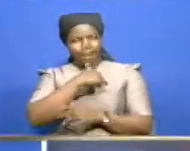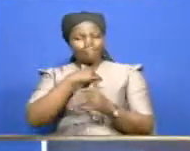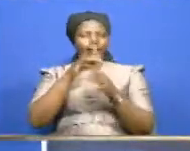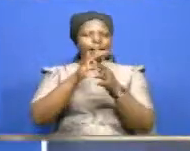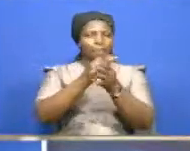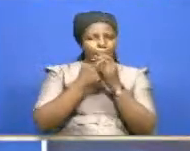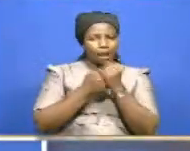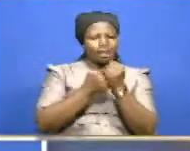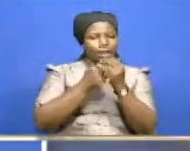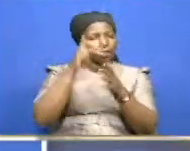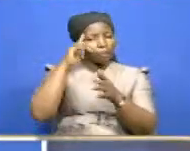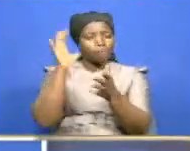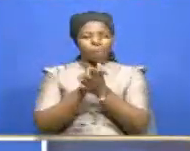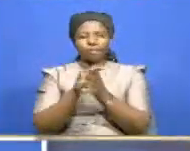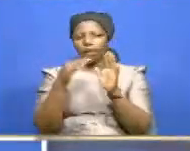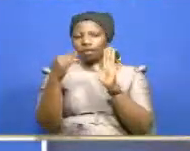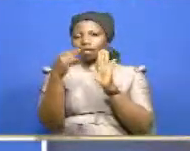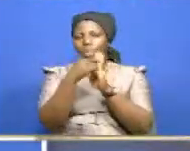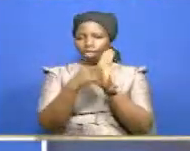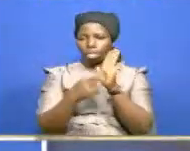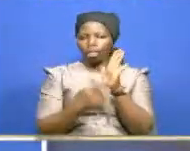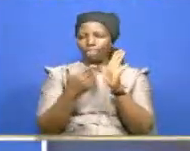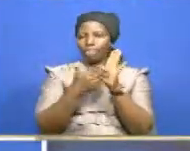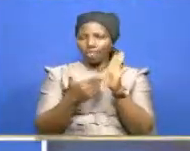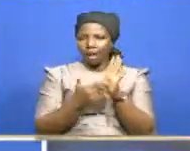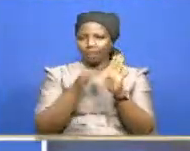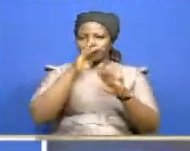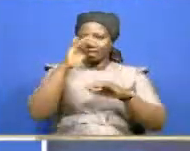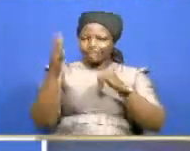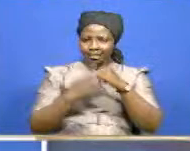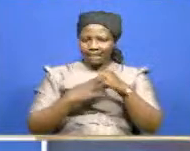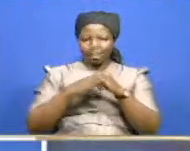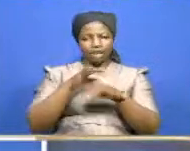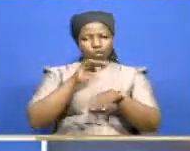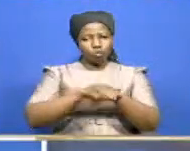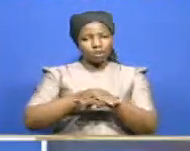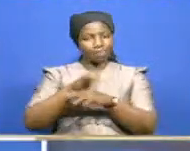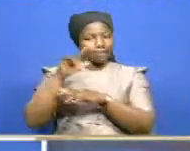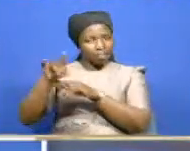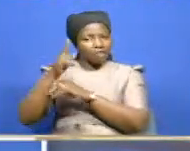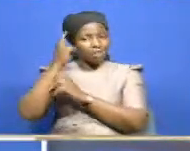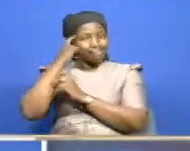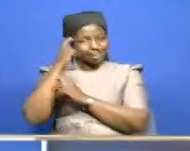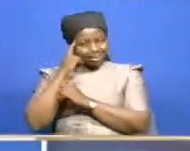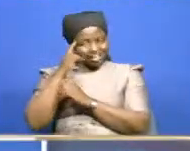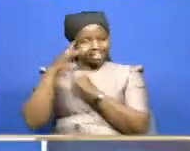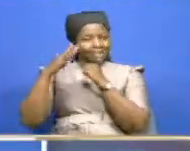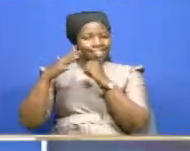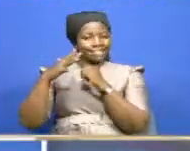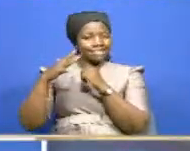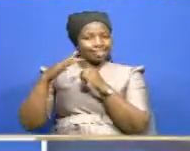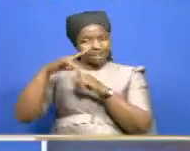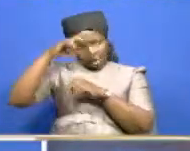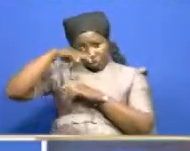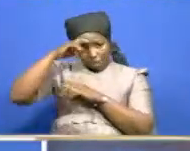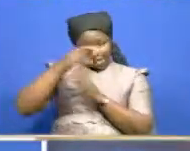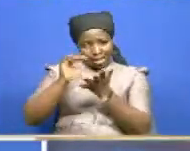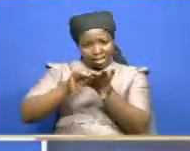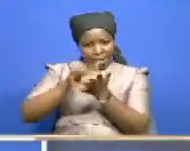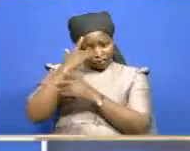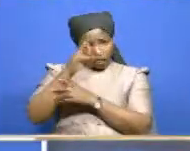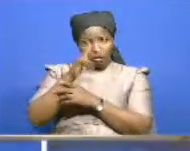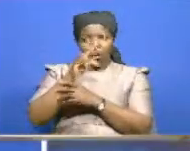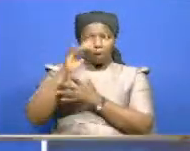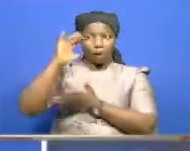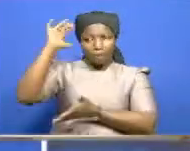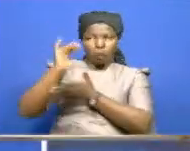the 9 issues are good, they will think it is wise again to ensure that Punguza Mizigo goes to the referendum as a